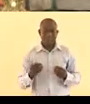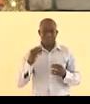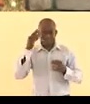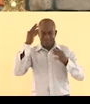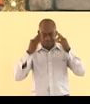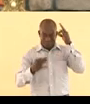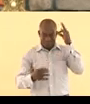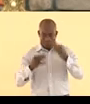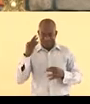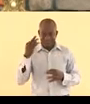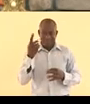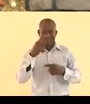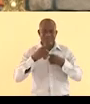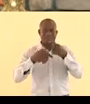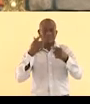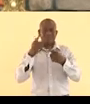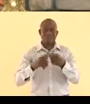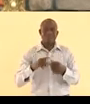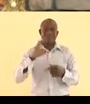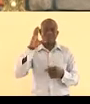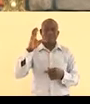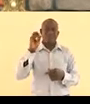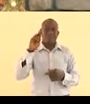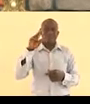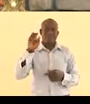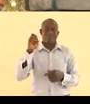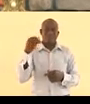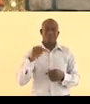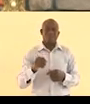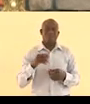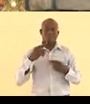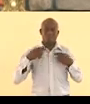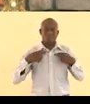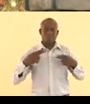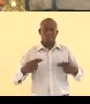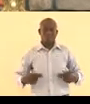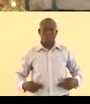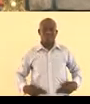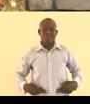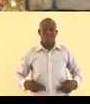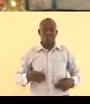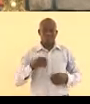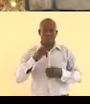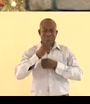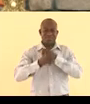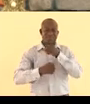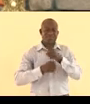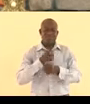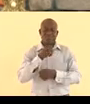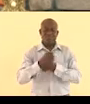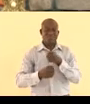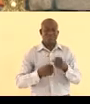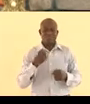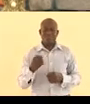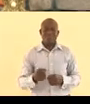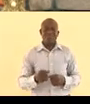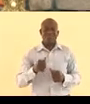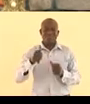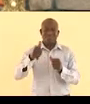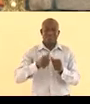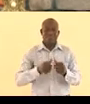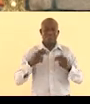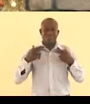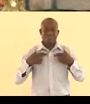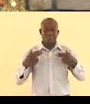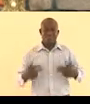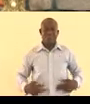Because they go to the core of the human concupiscences. They go to the very core of human concupiscence. Every